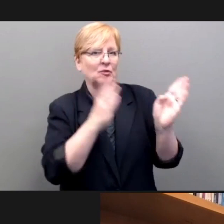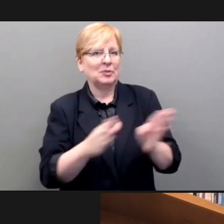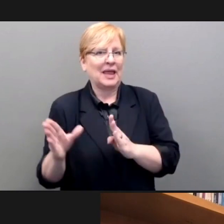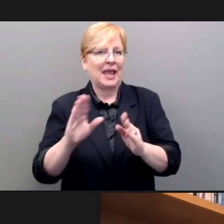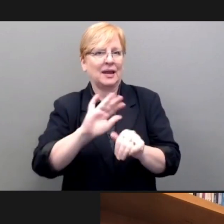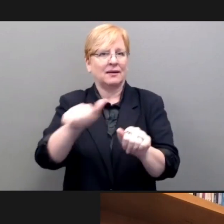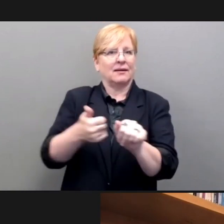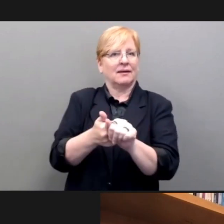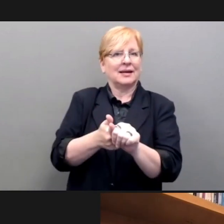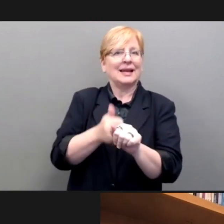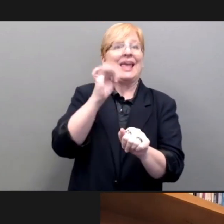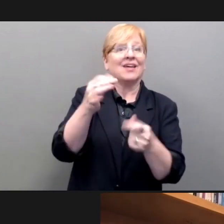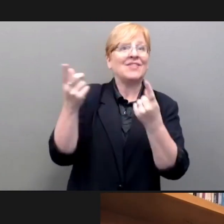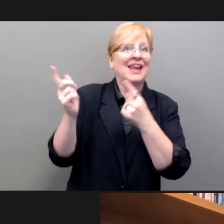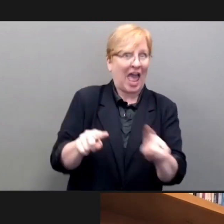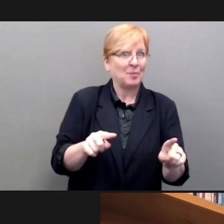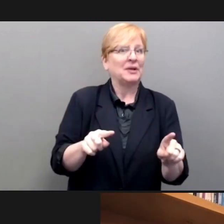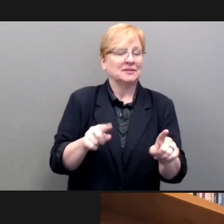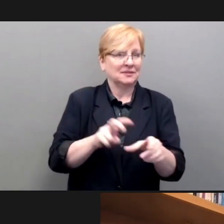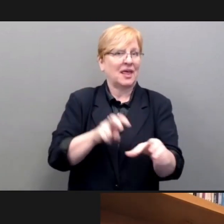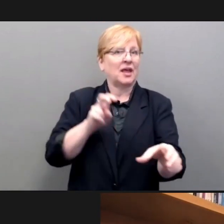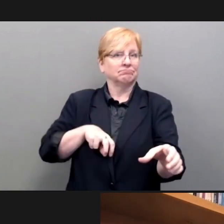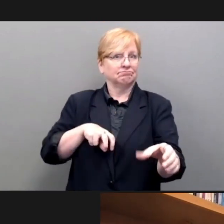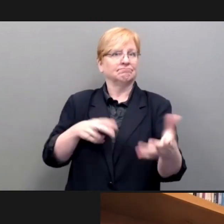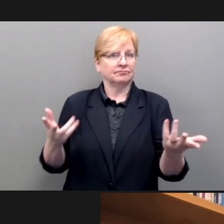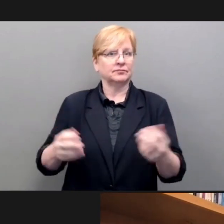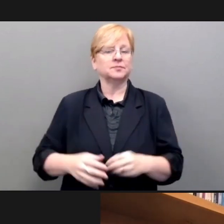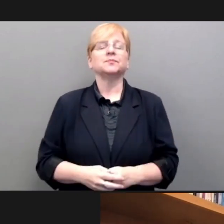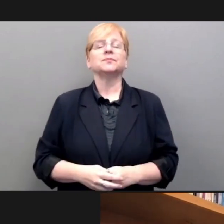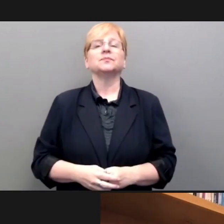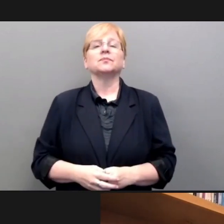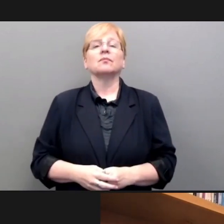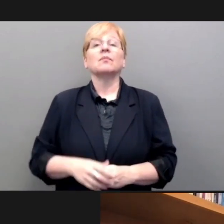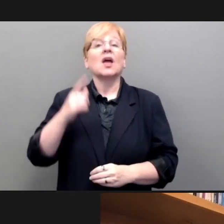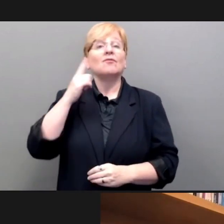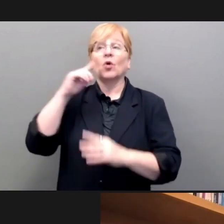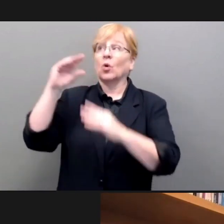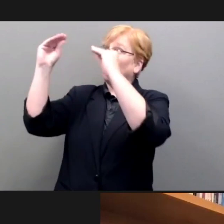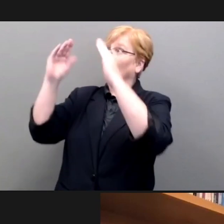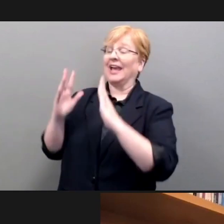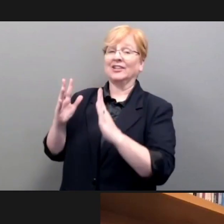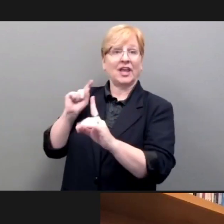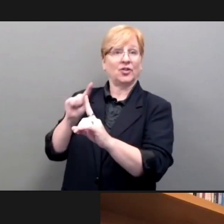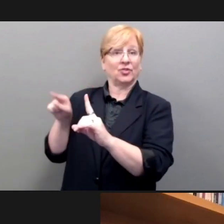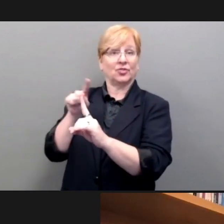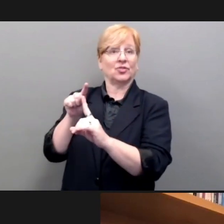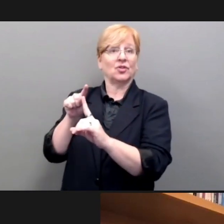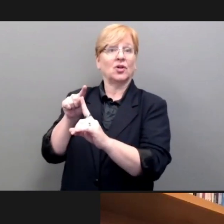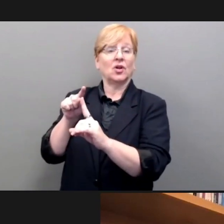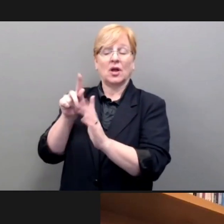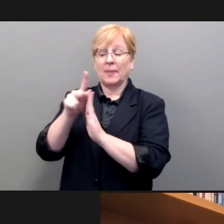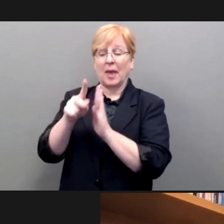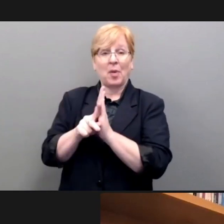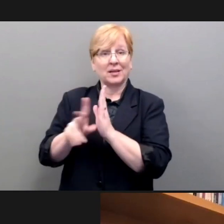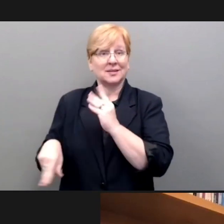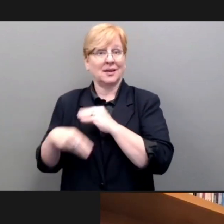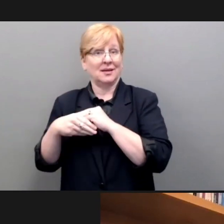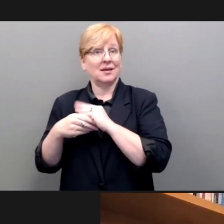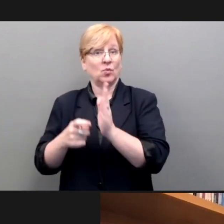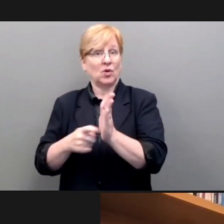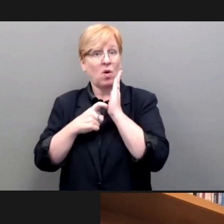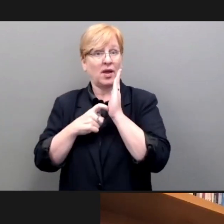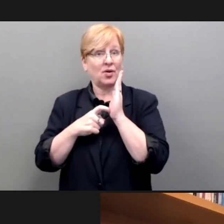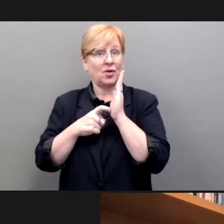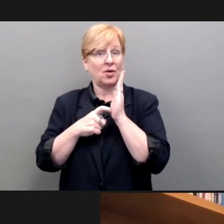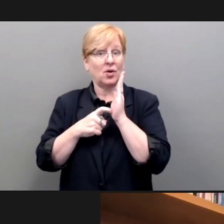occurs. And in educators, you know, this shift in the policy is also recognizing that you